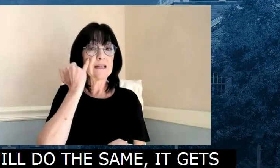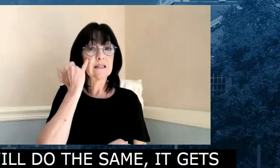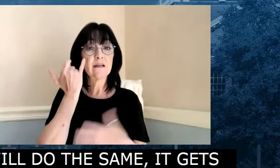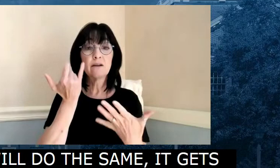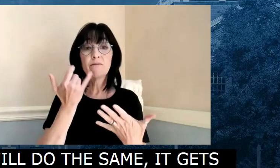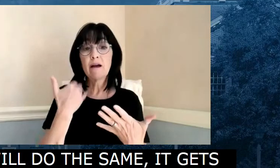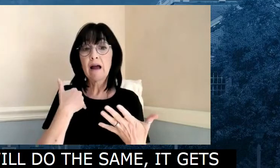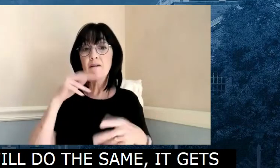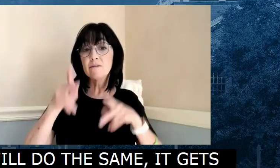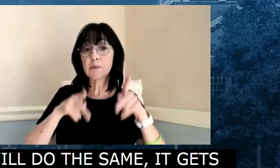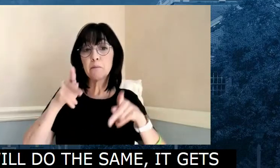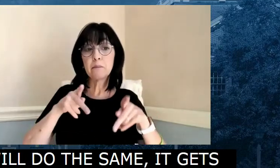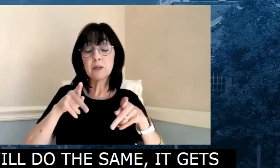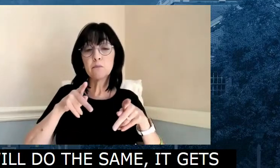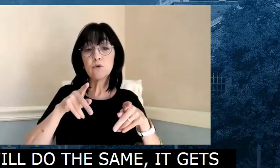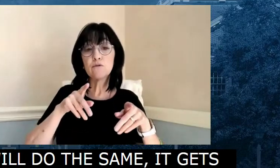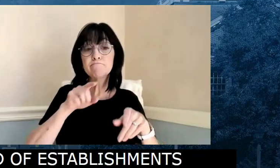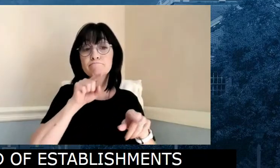have people that